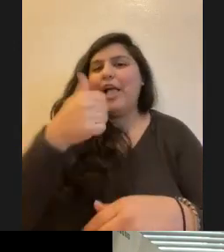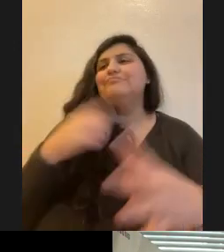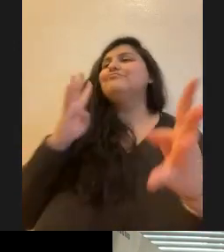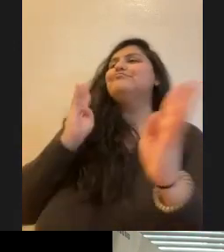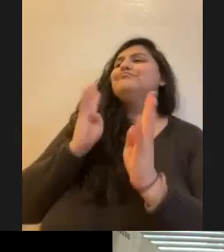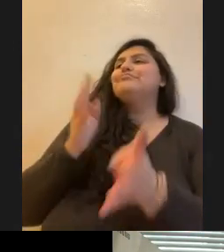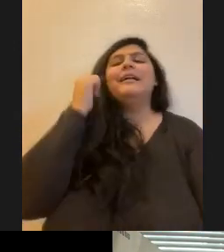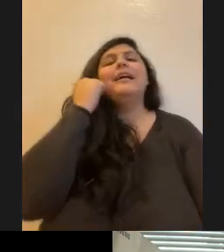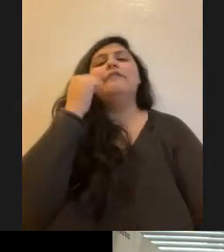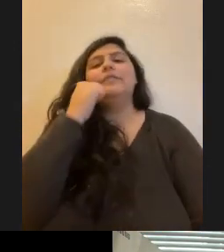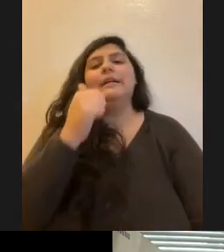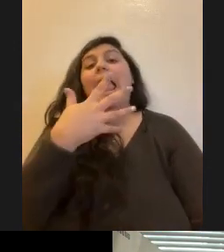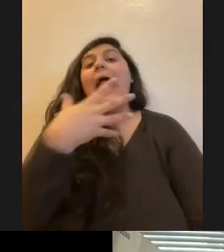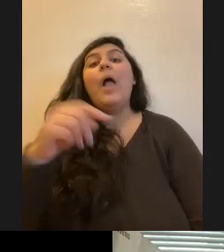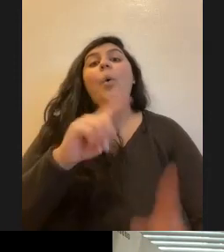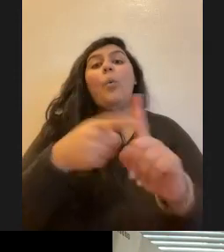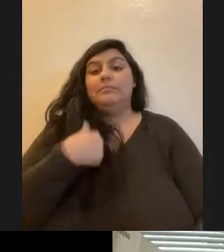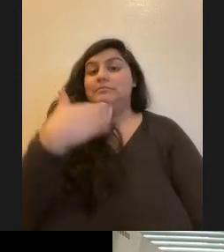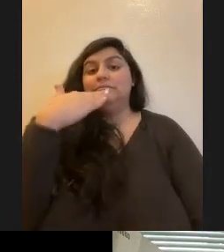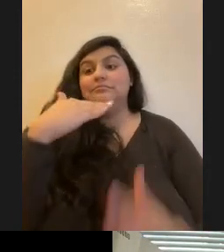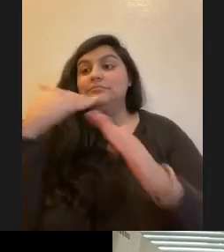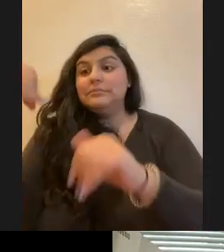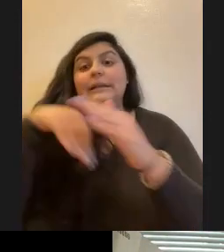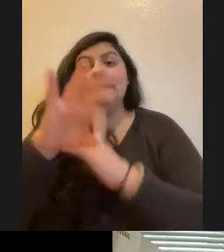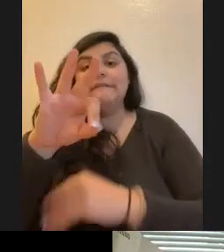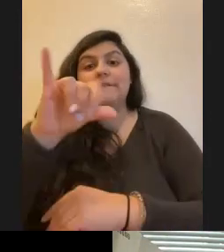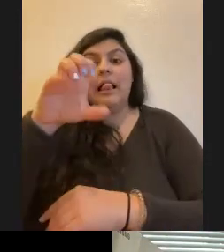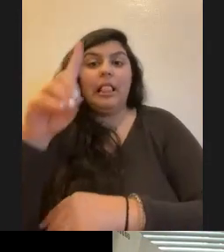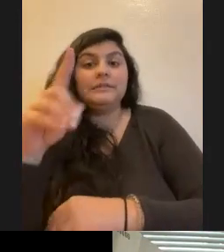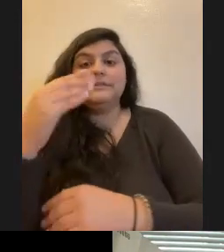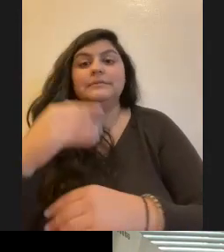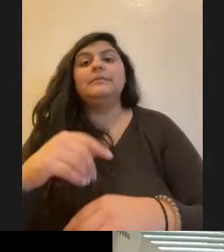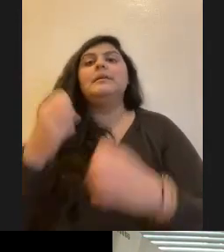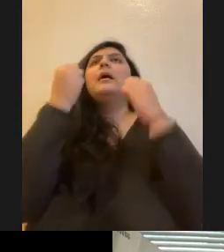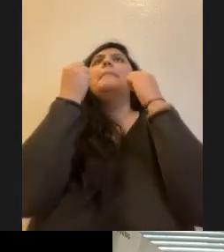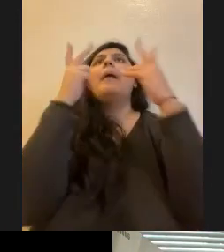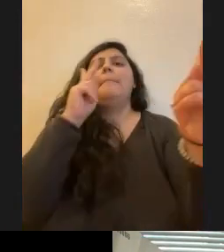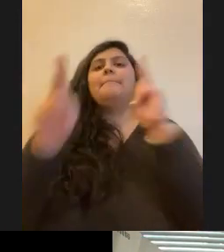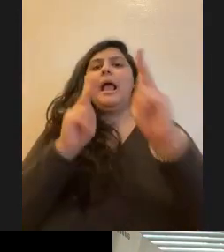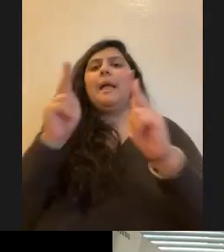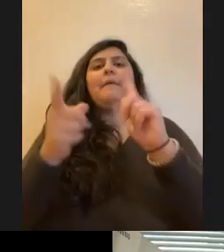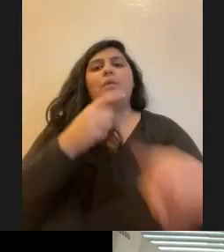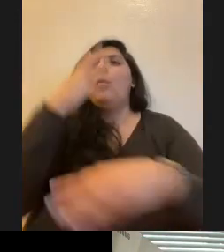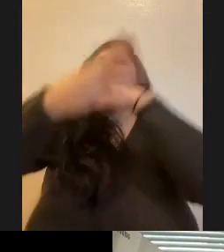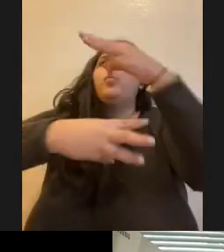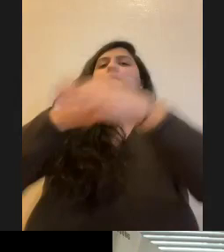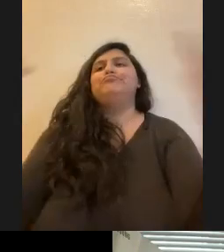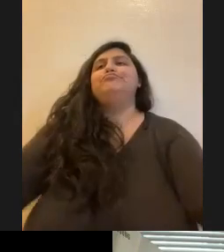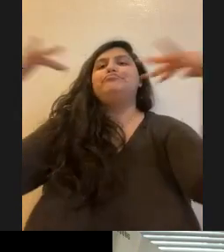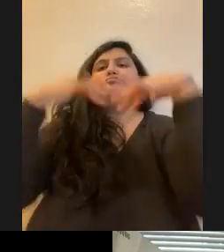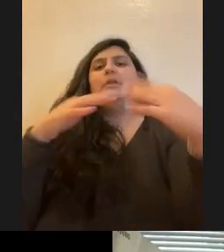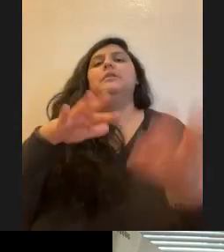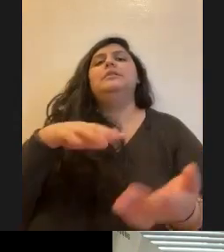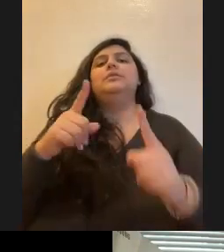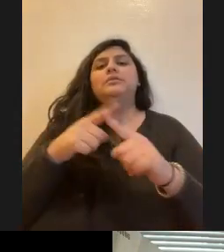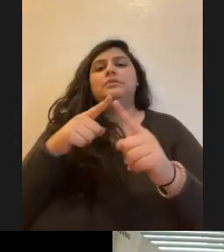daily basis. And especially when I'm out doing field work, there's a whole bunch of people from like all around the world who come together